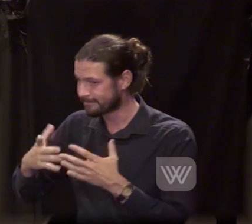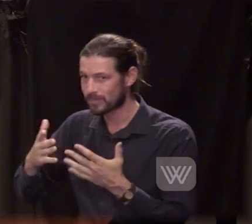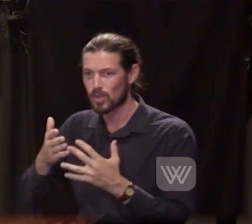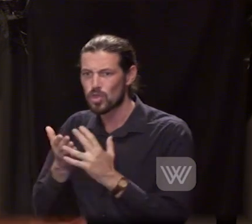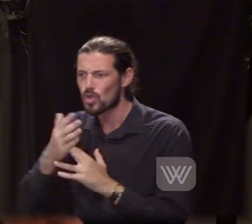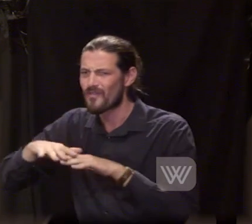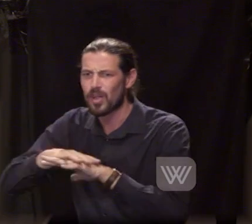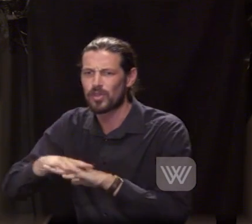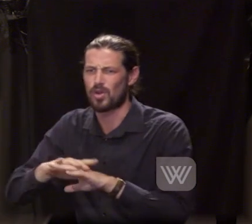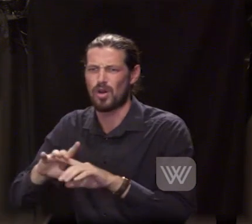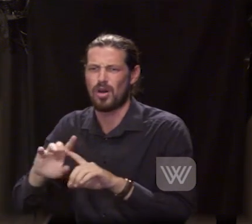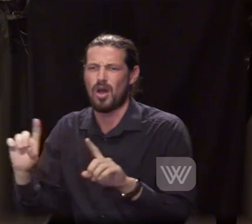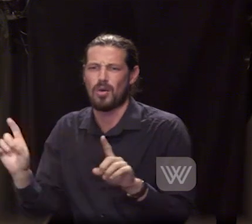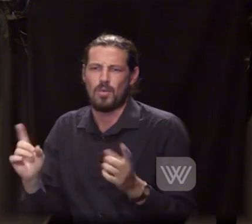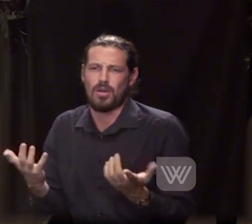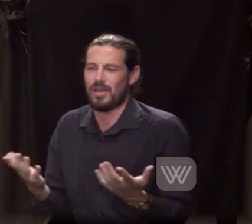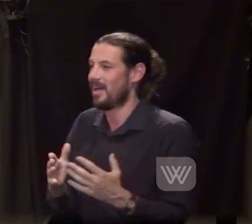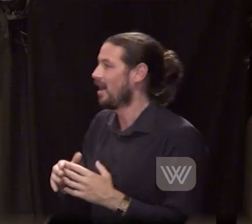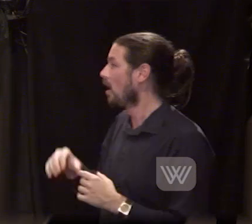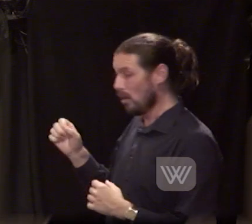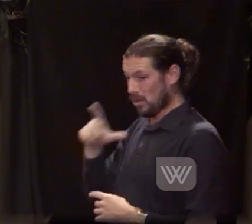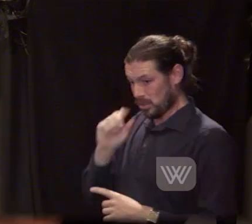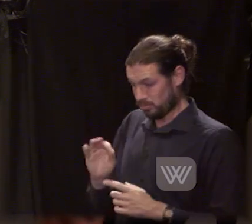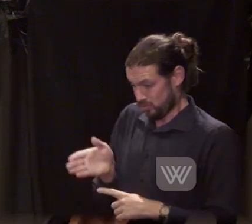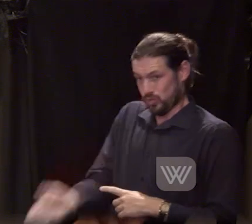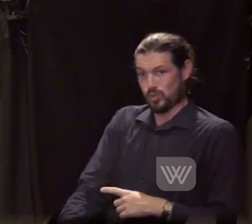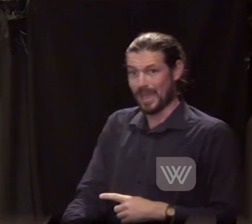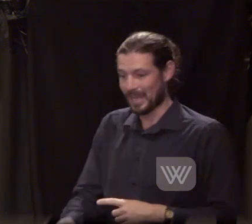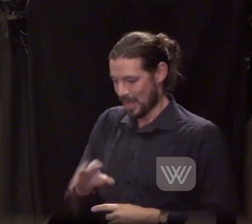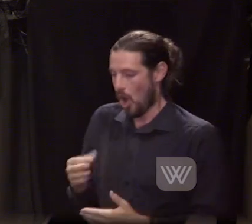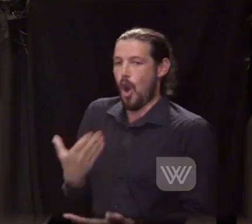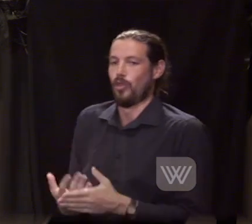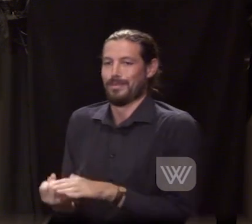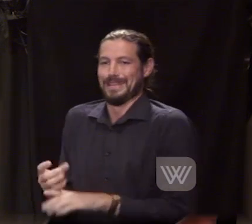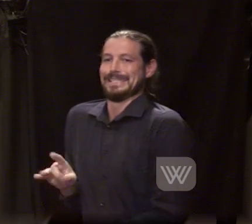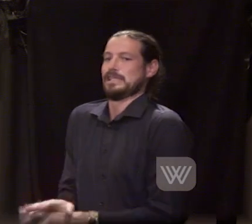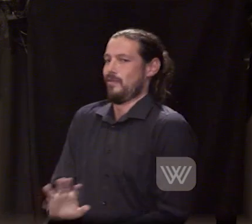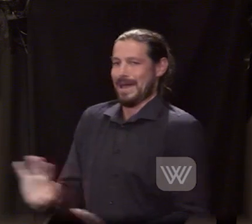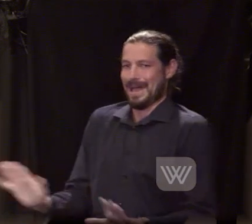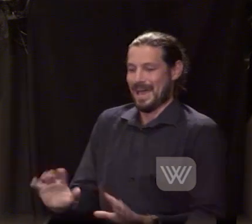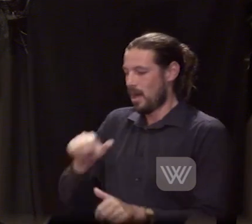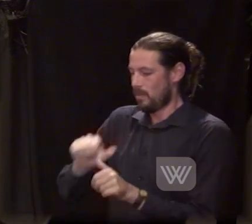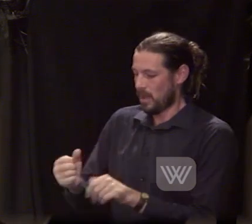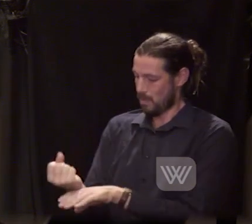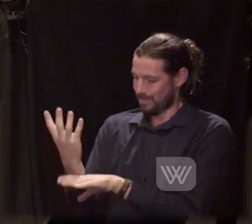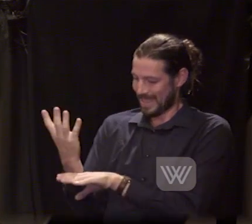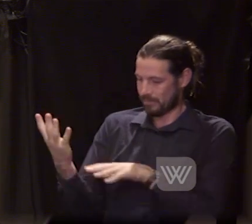ground underneath it. Don't aim for the leaves, but yeah. Don't aim for the edible part, but yeah, like that's...